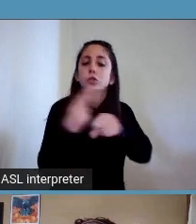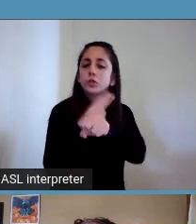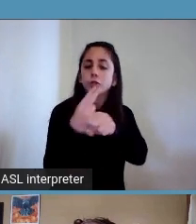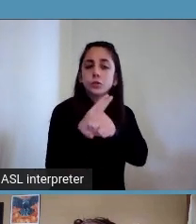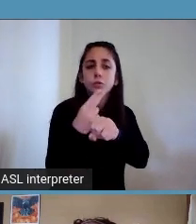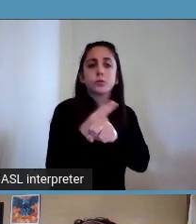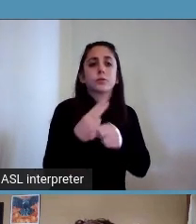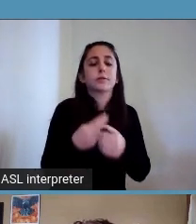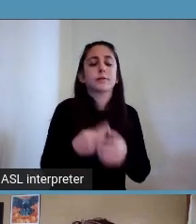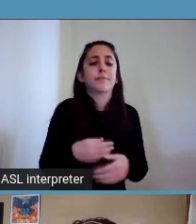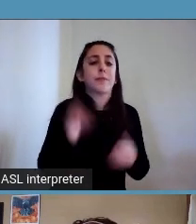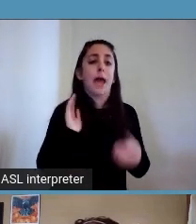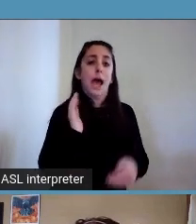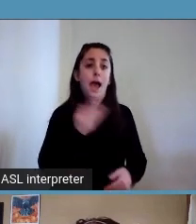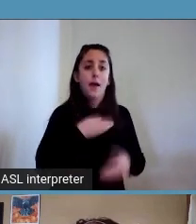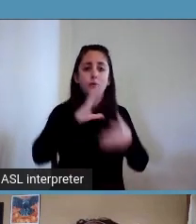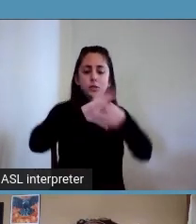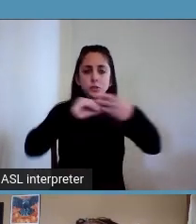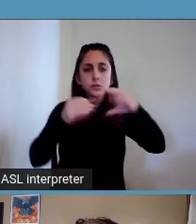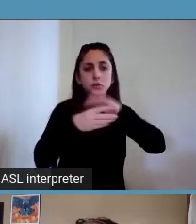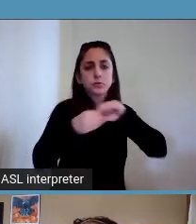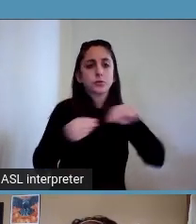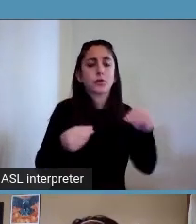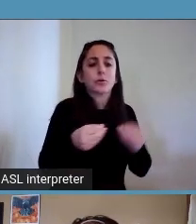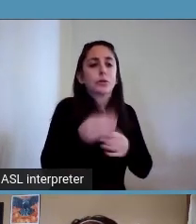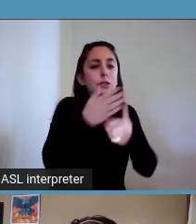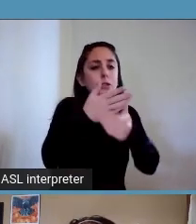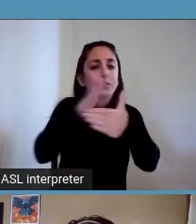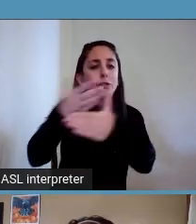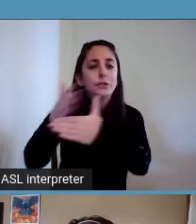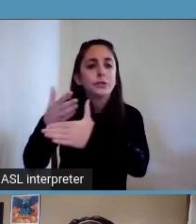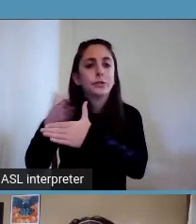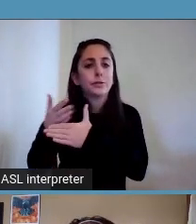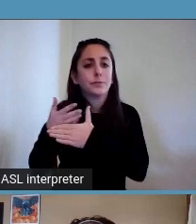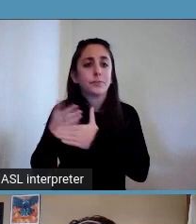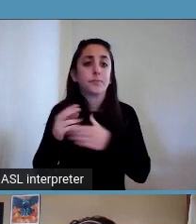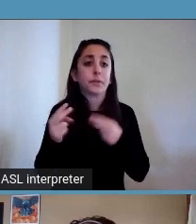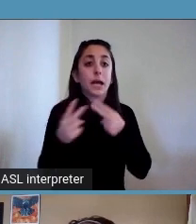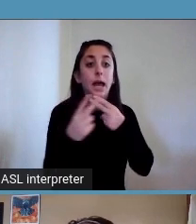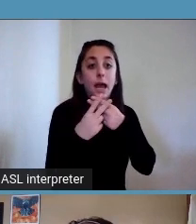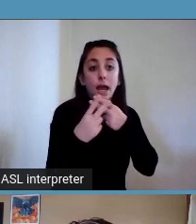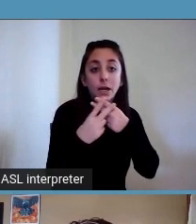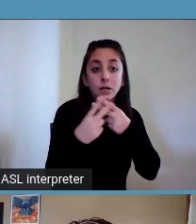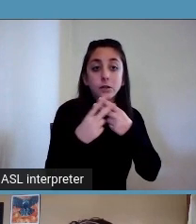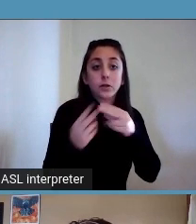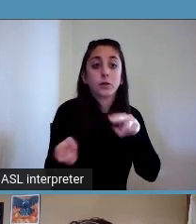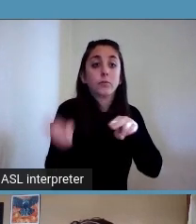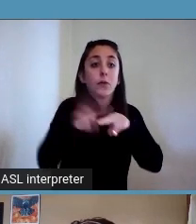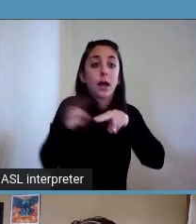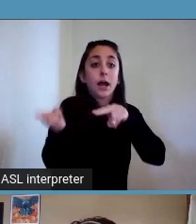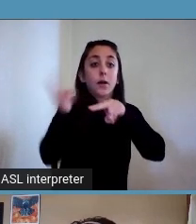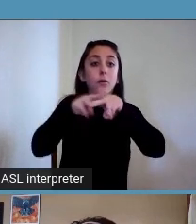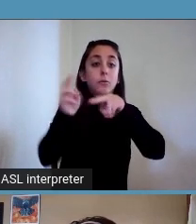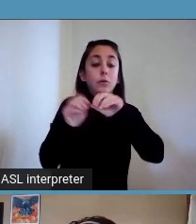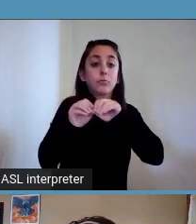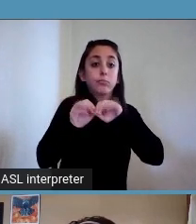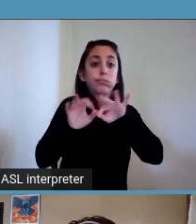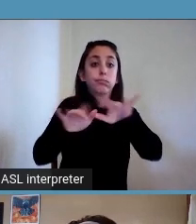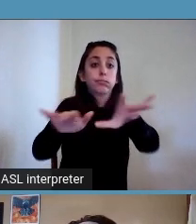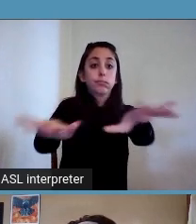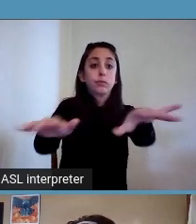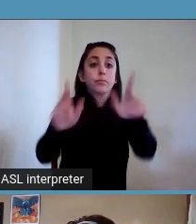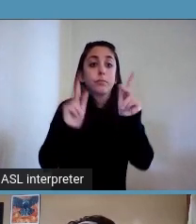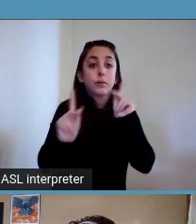was fun to figure out ways to do that. This hashtag actually increased our reach by 17.6 percent